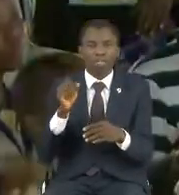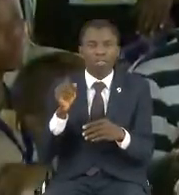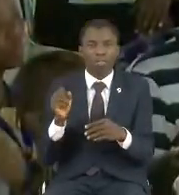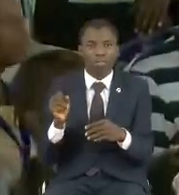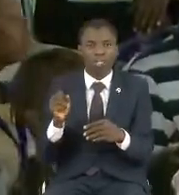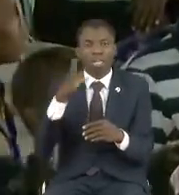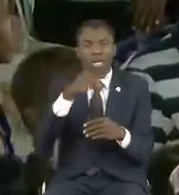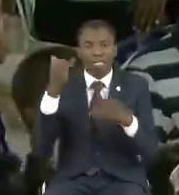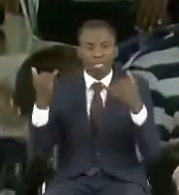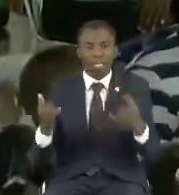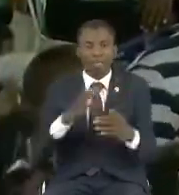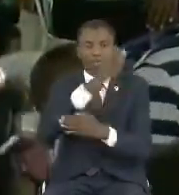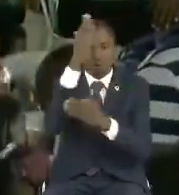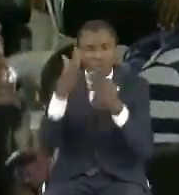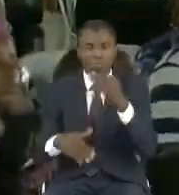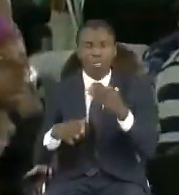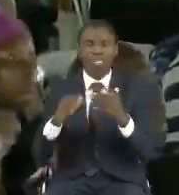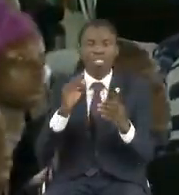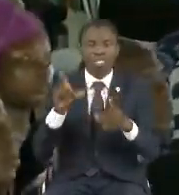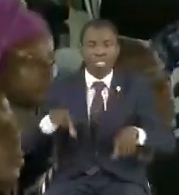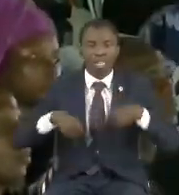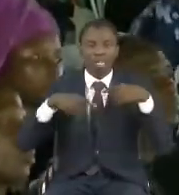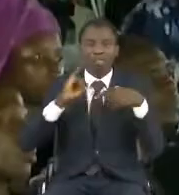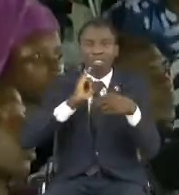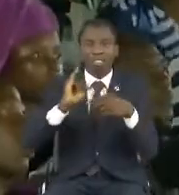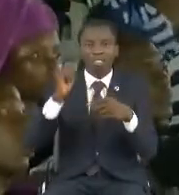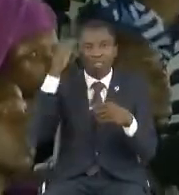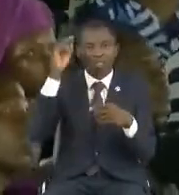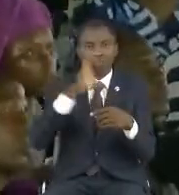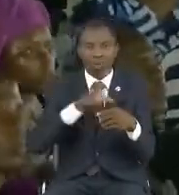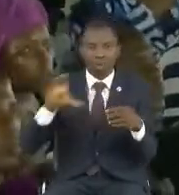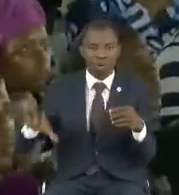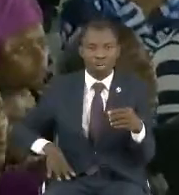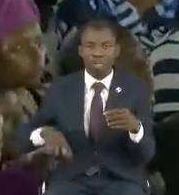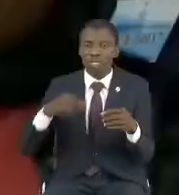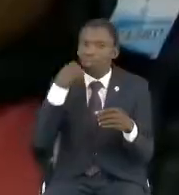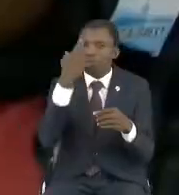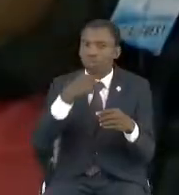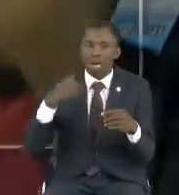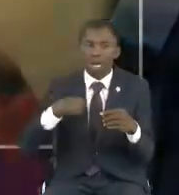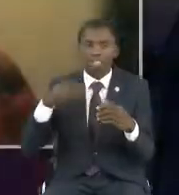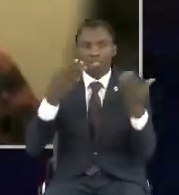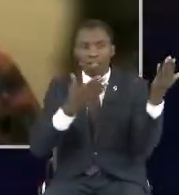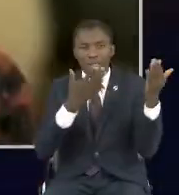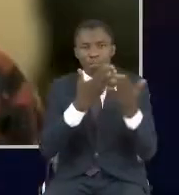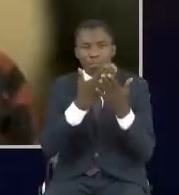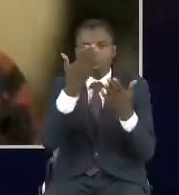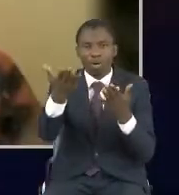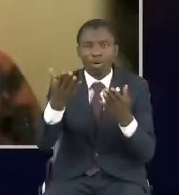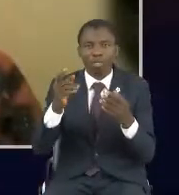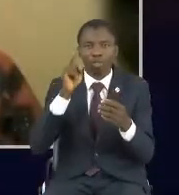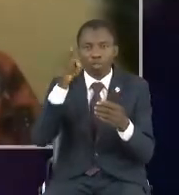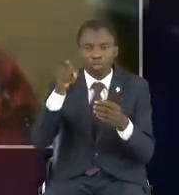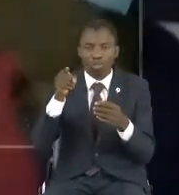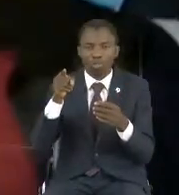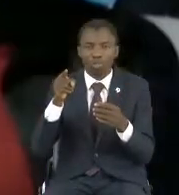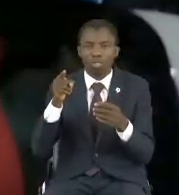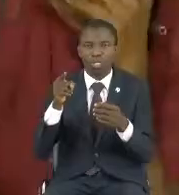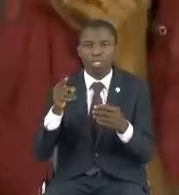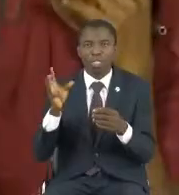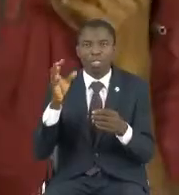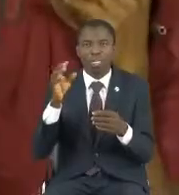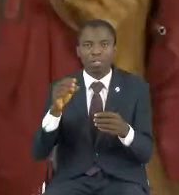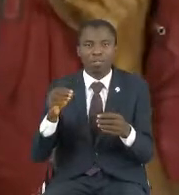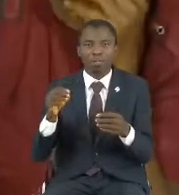life belongs to Christ who has bought you. I thought you'd say amen. Amen.